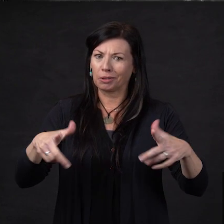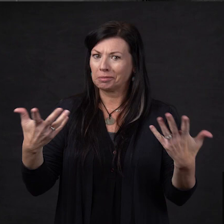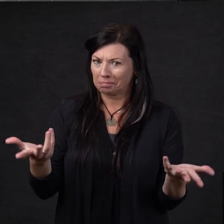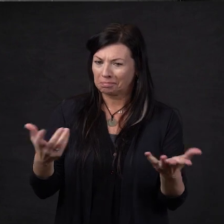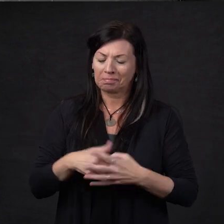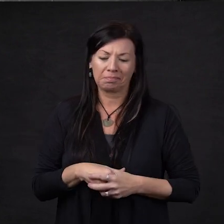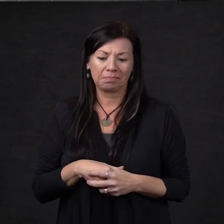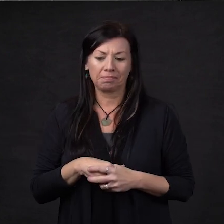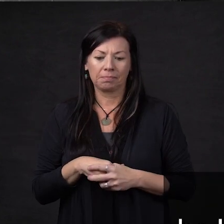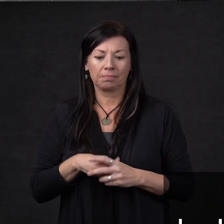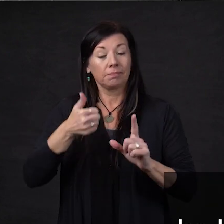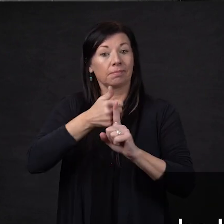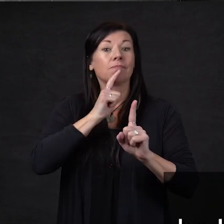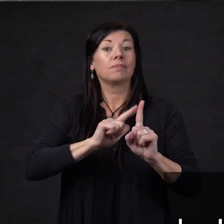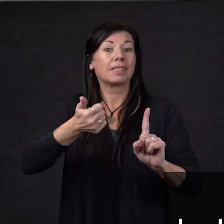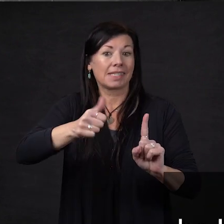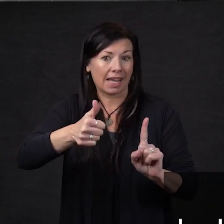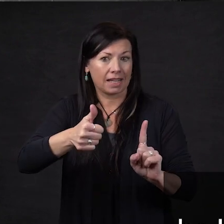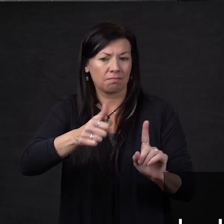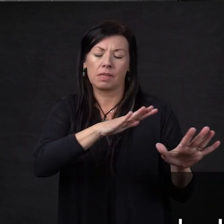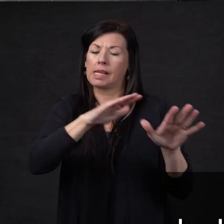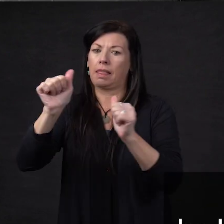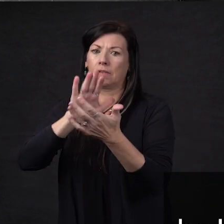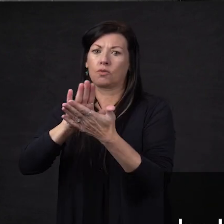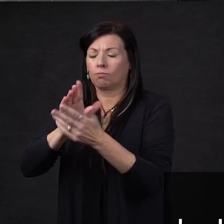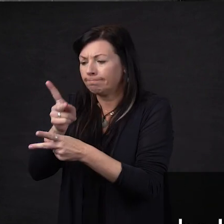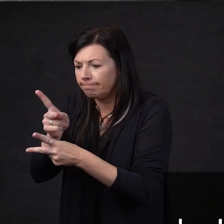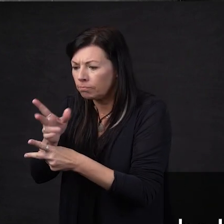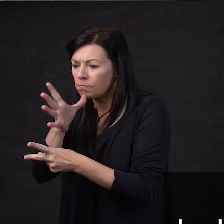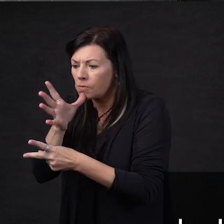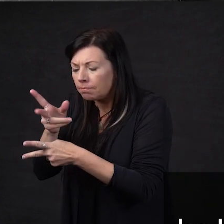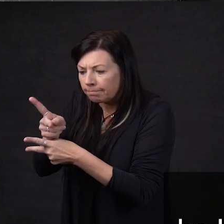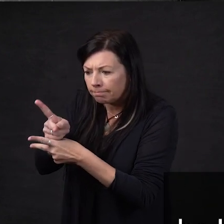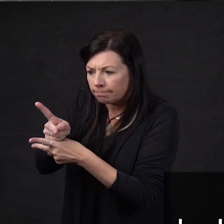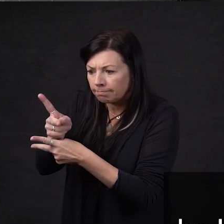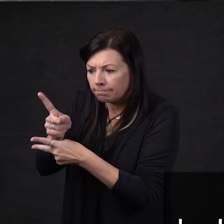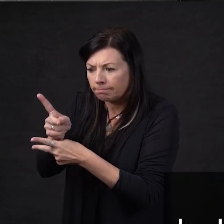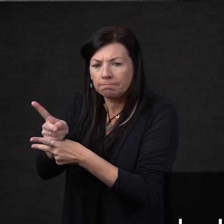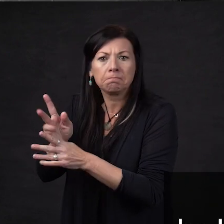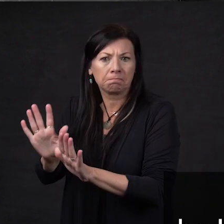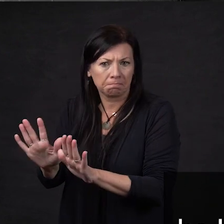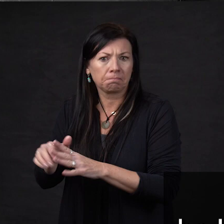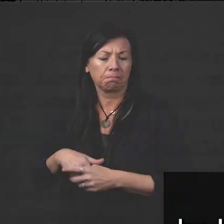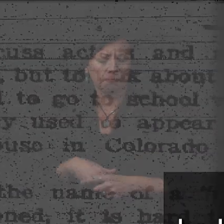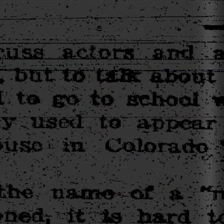elementary school and Emma Cheney. When he was 10, he left school to take care of his mother. Film